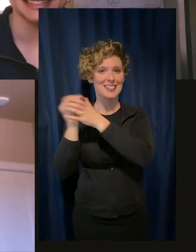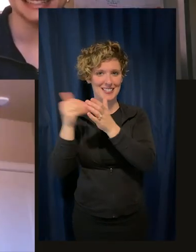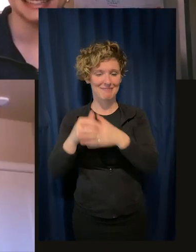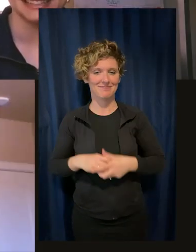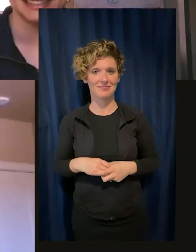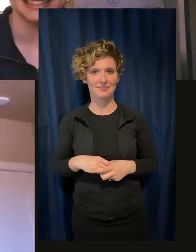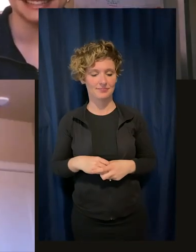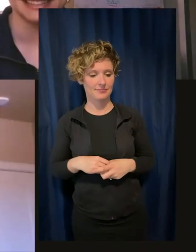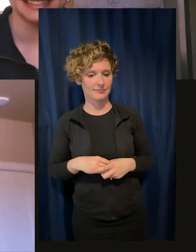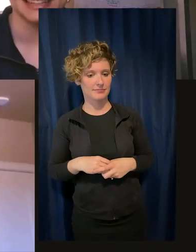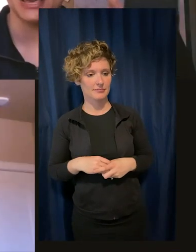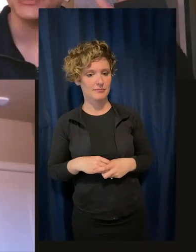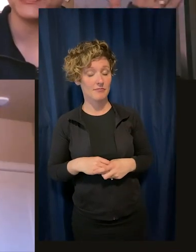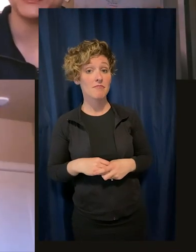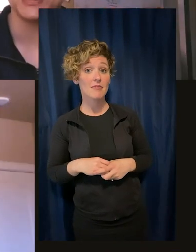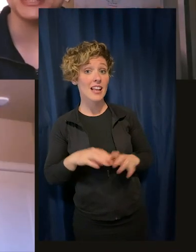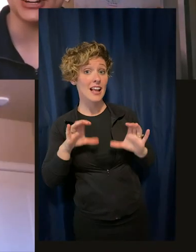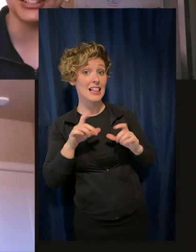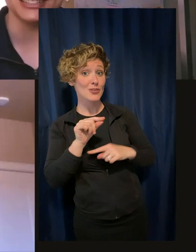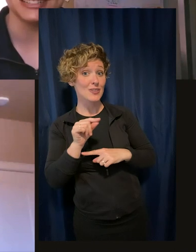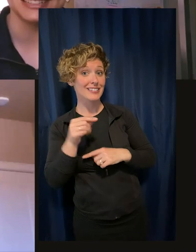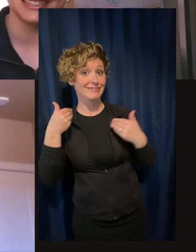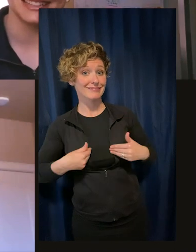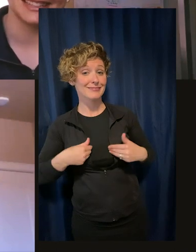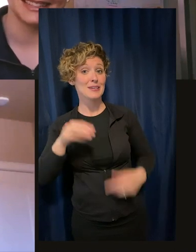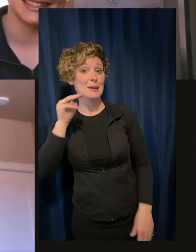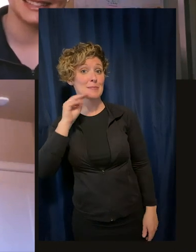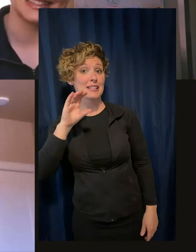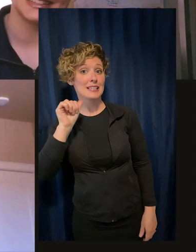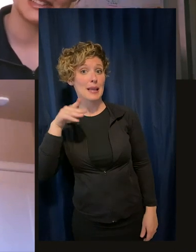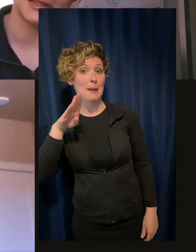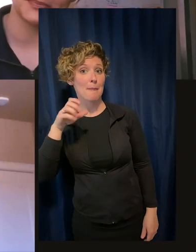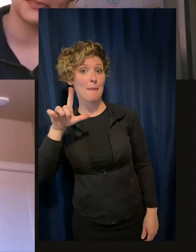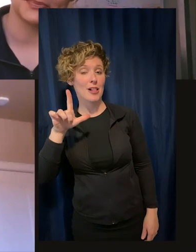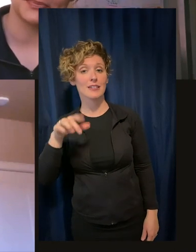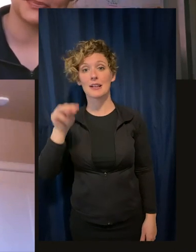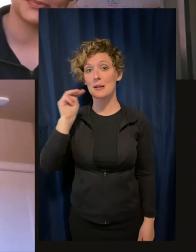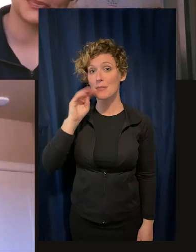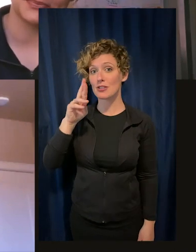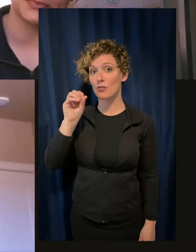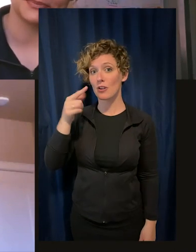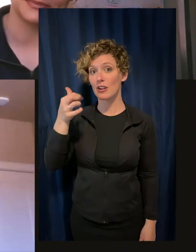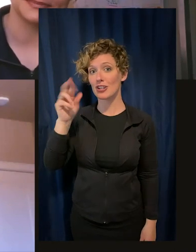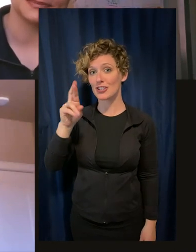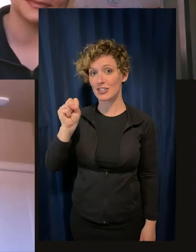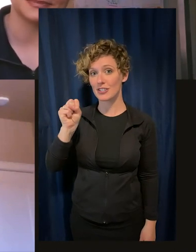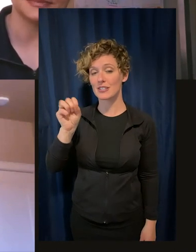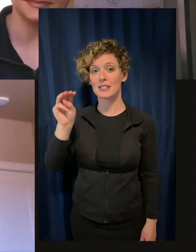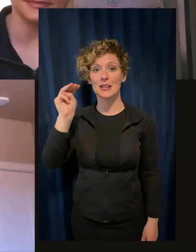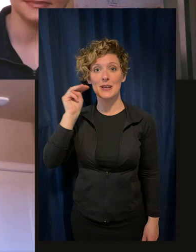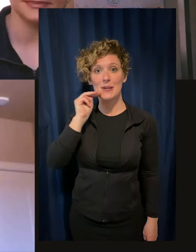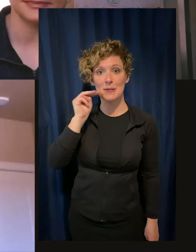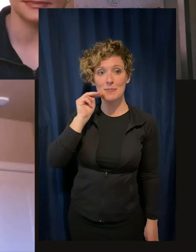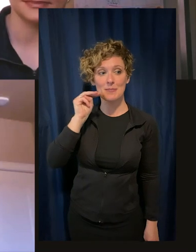This is Mrs. Campbell. Mrs. Rogers. And Ms. Gardner. It's been so much fun working with you all over the last 4 years and watching you